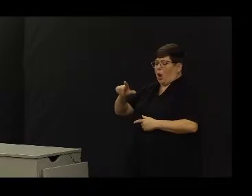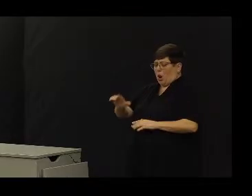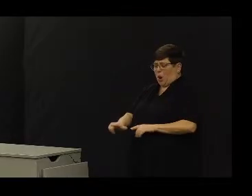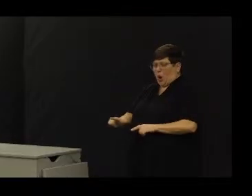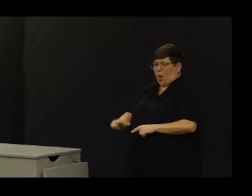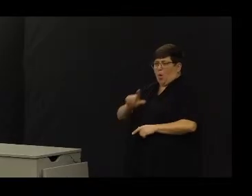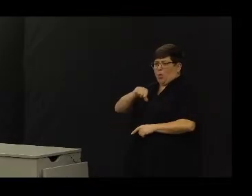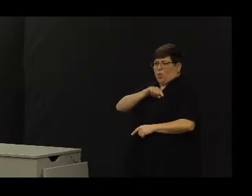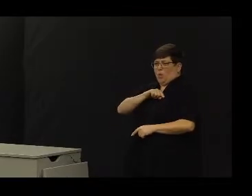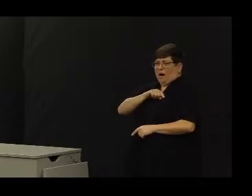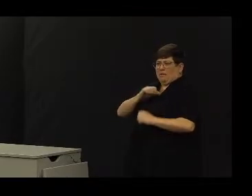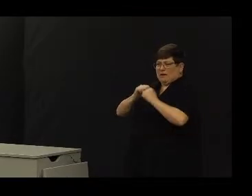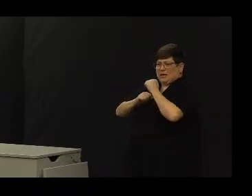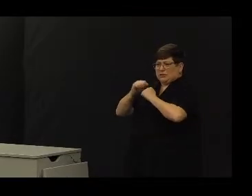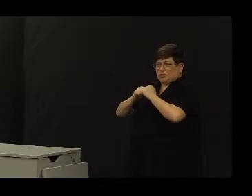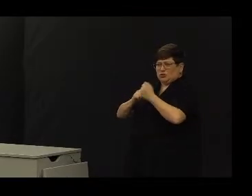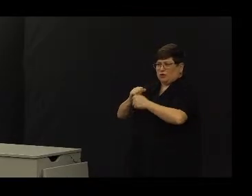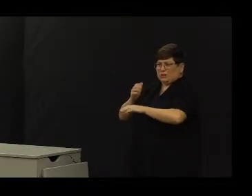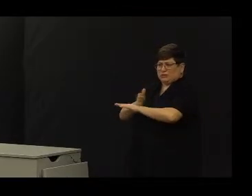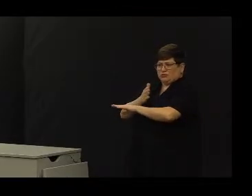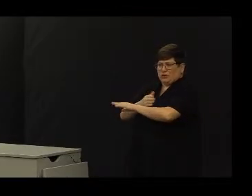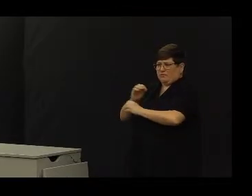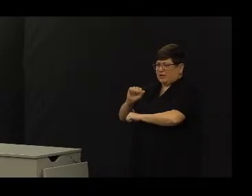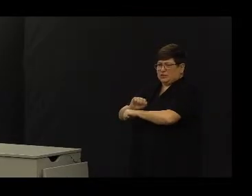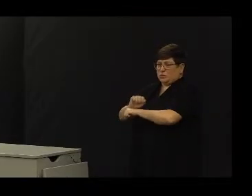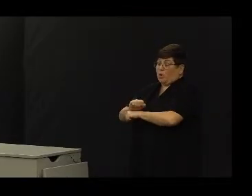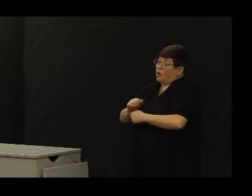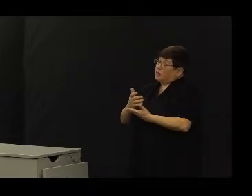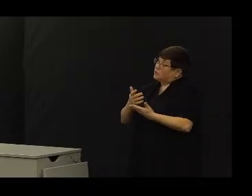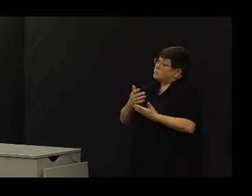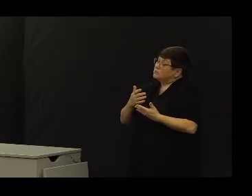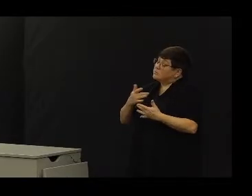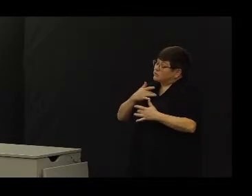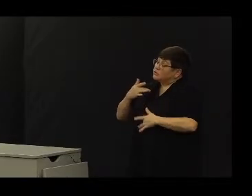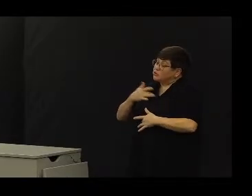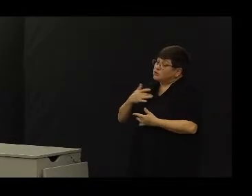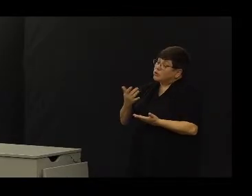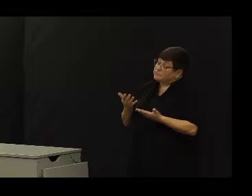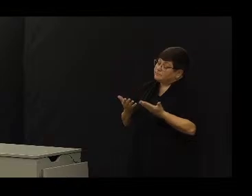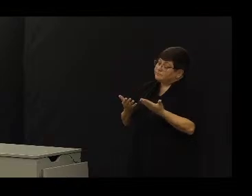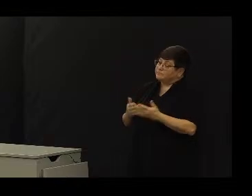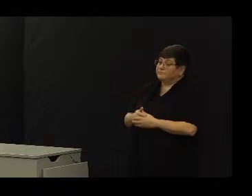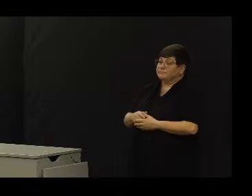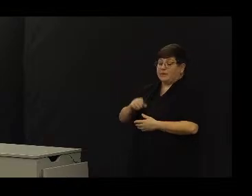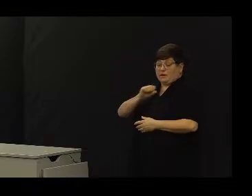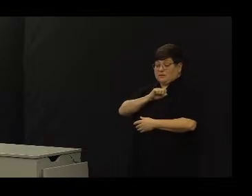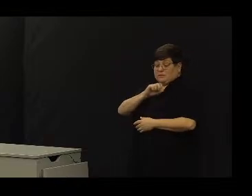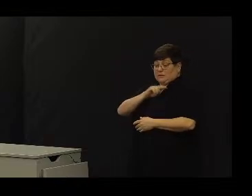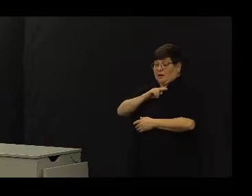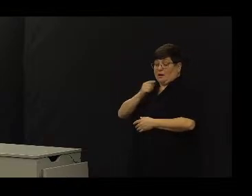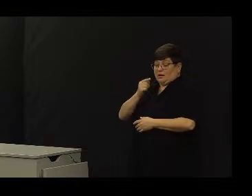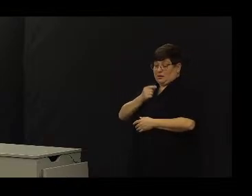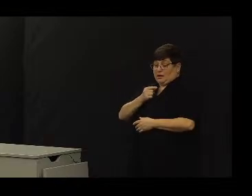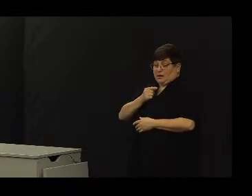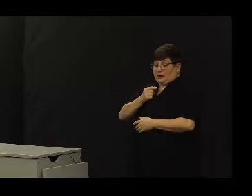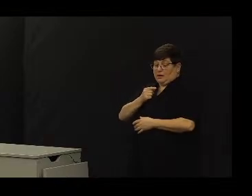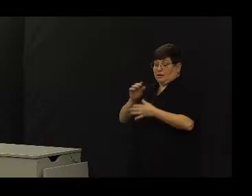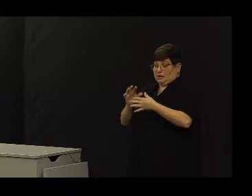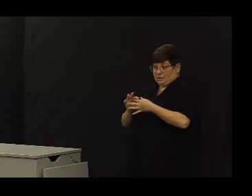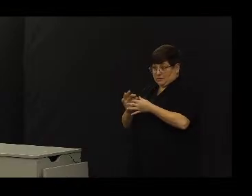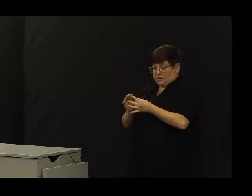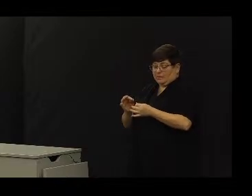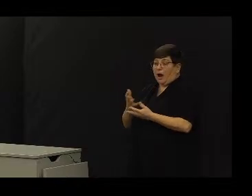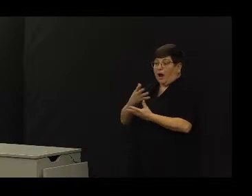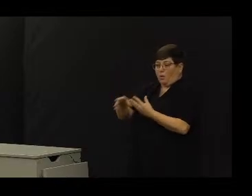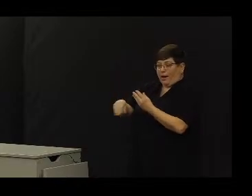work taking place on this campus. So that is one of my big concerns. And Scott Hahn is saying, I would like to add